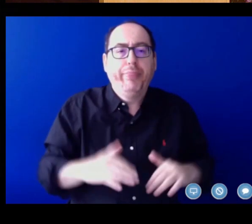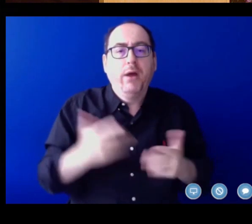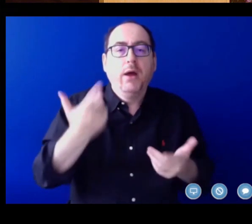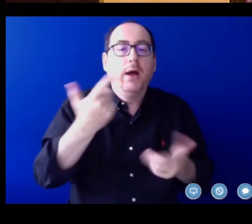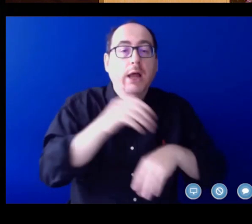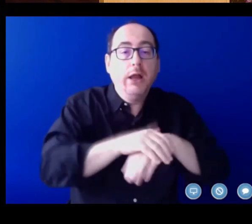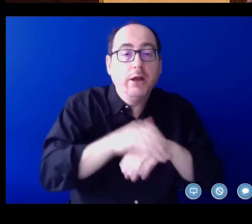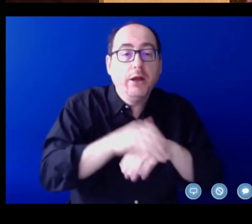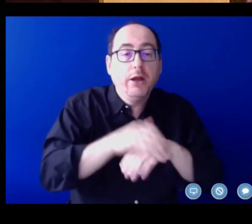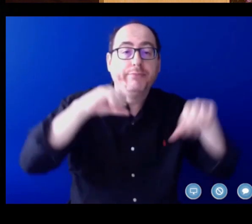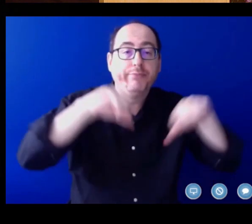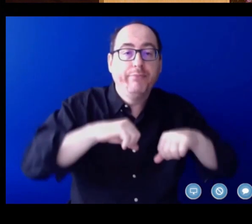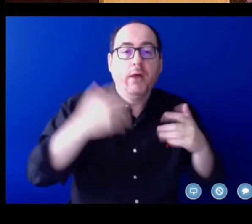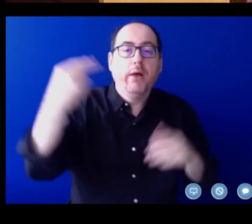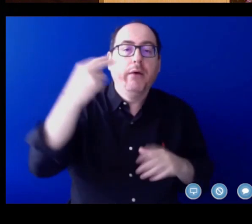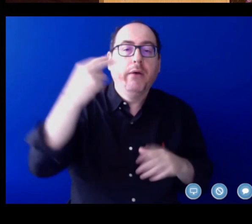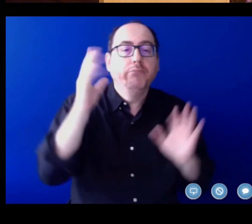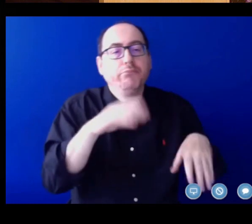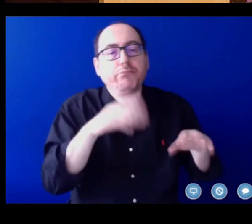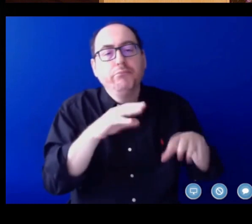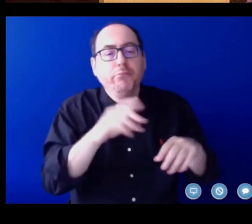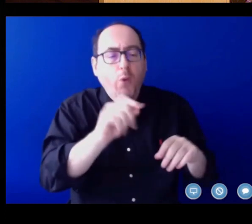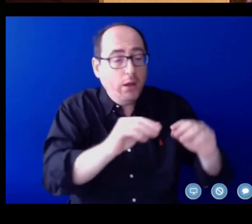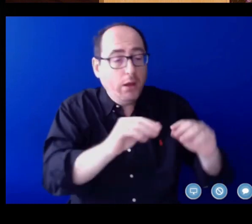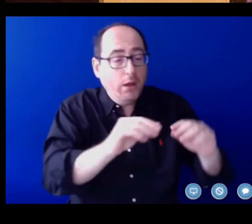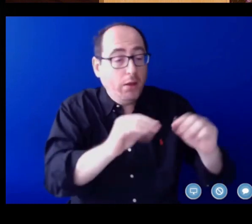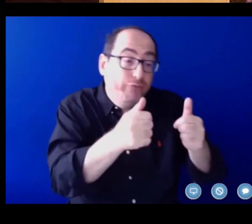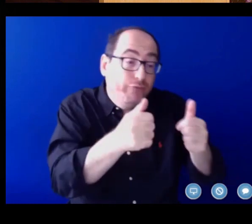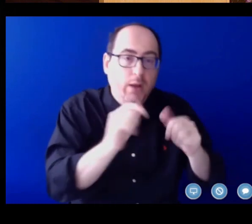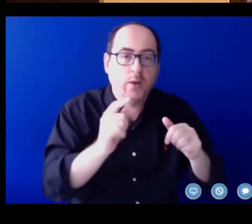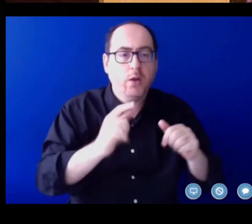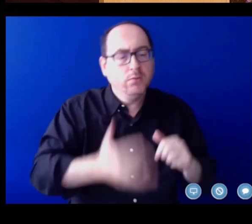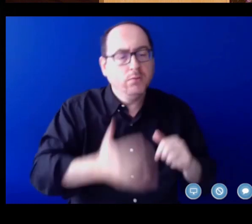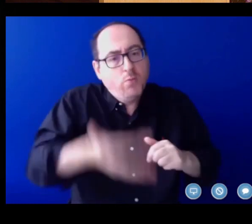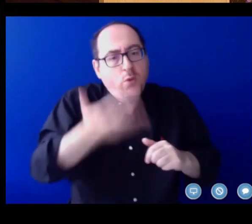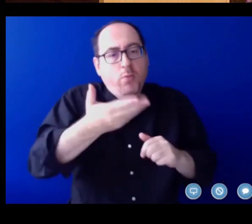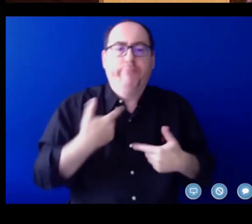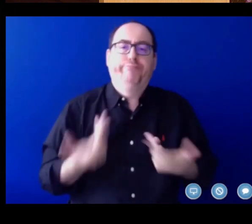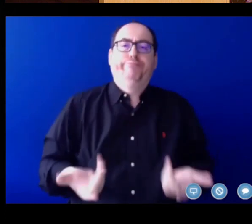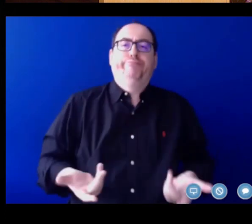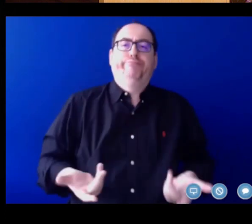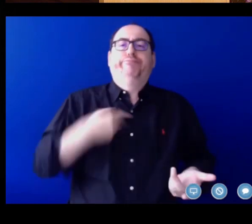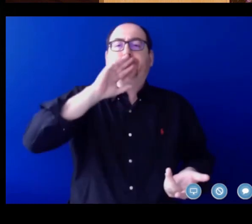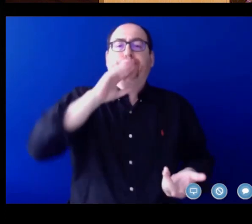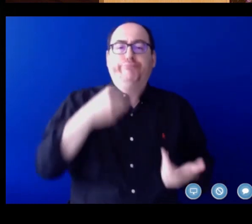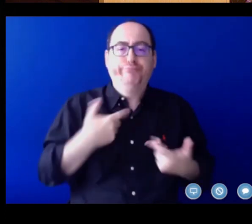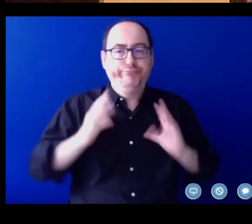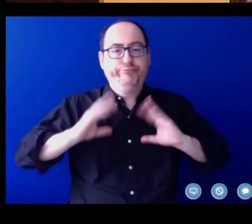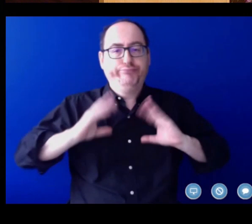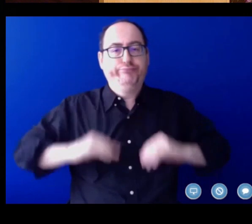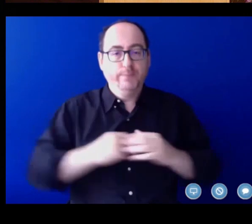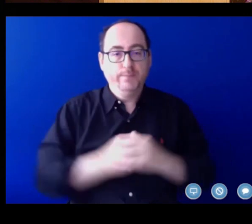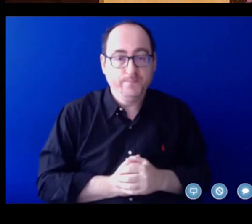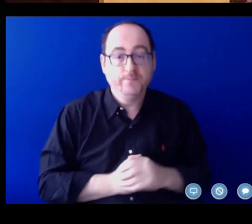Okay, so the second program that I wanted to highlight is called the You Can Too program. This program